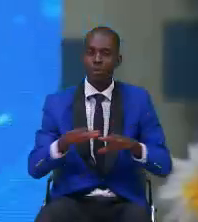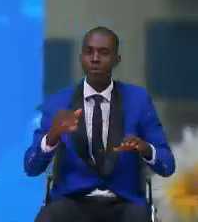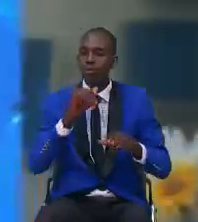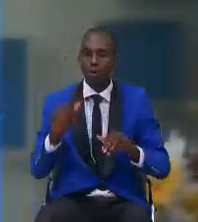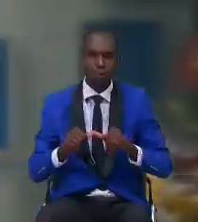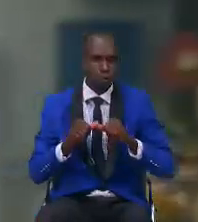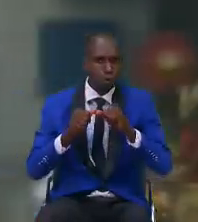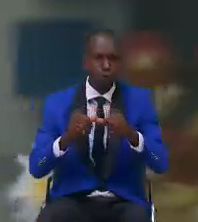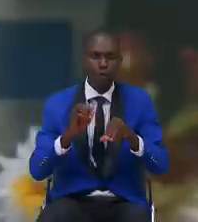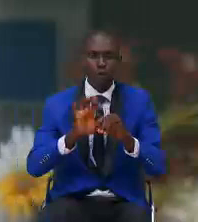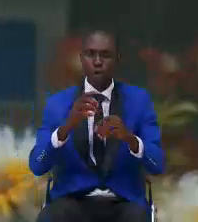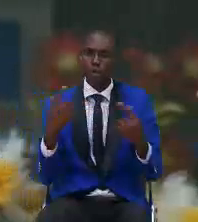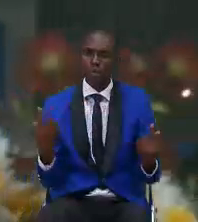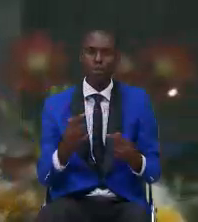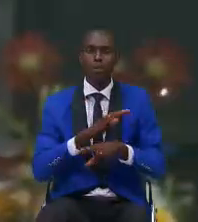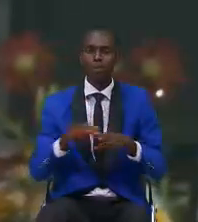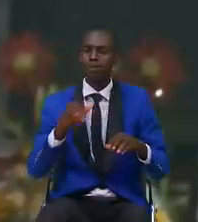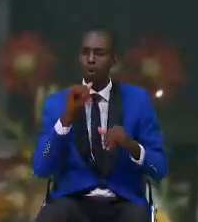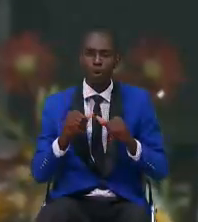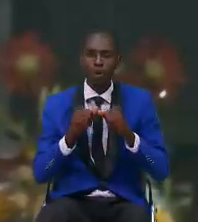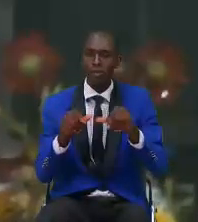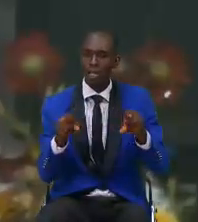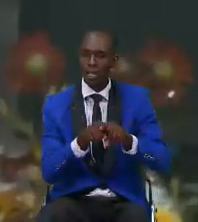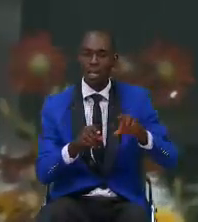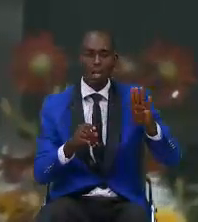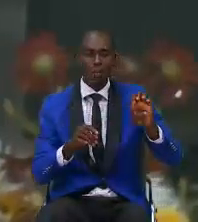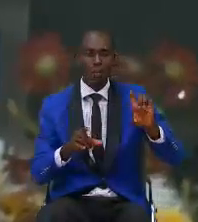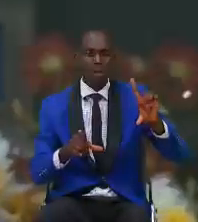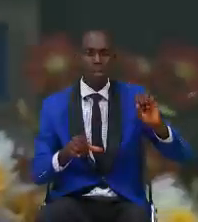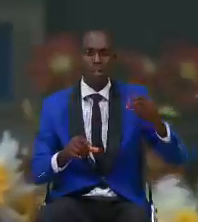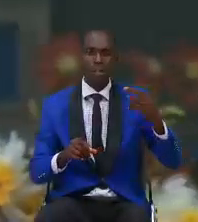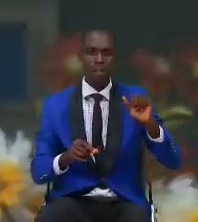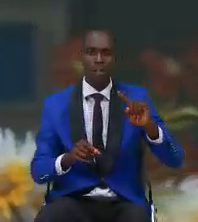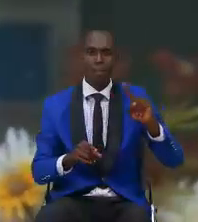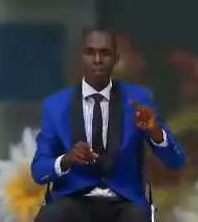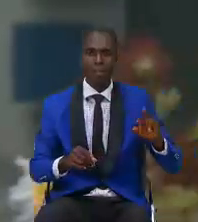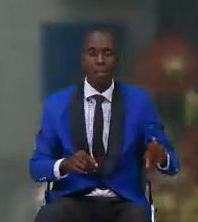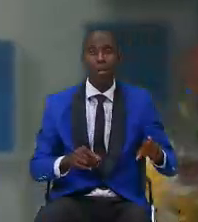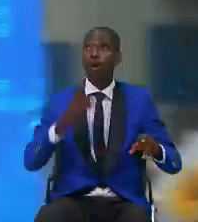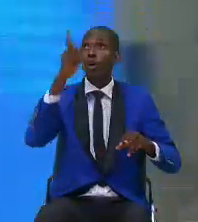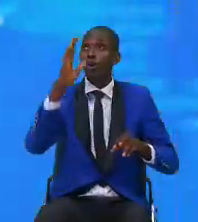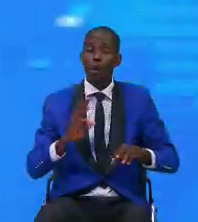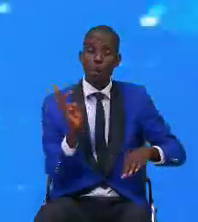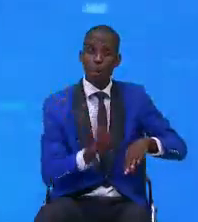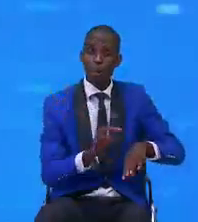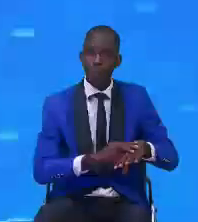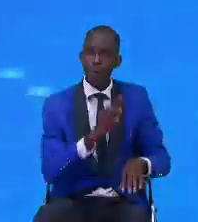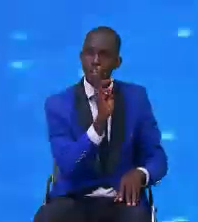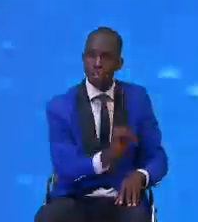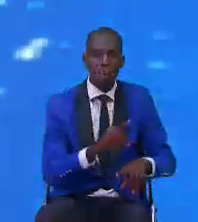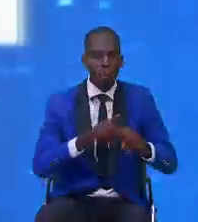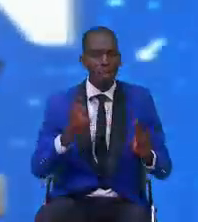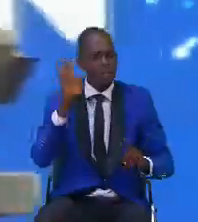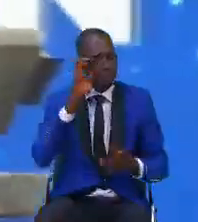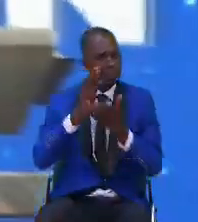evil. I will not continue in my wickedness. I'll not continue like Belshazzar. I don't want to perish. I don't want to go to hell